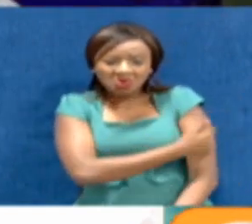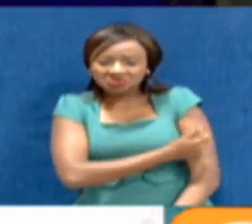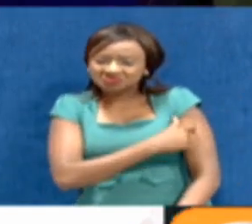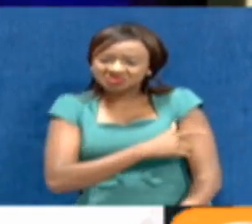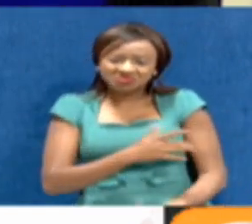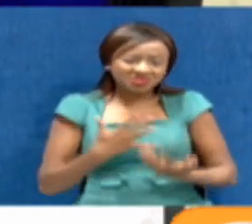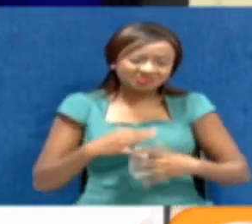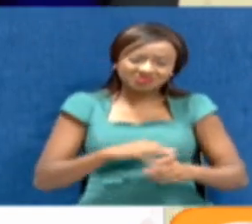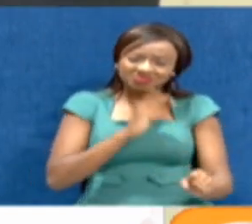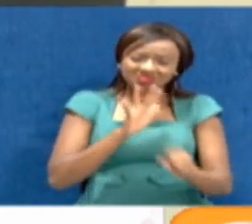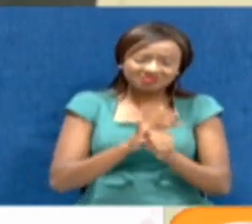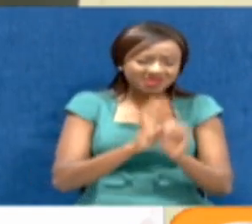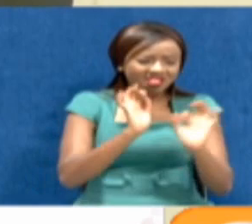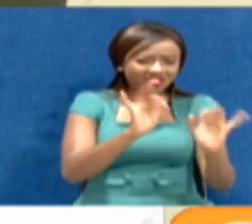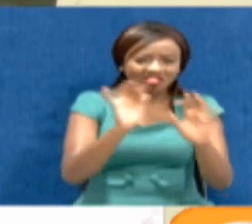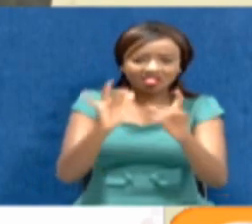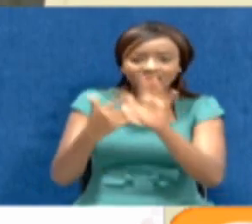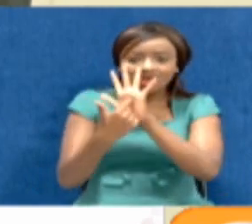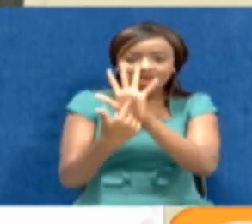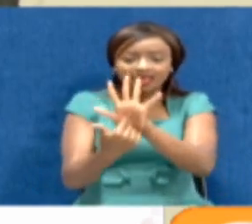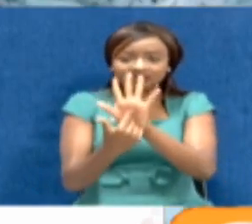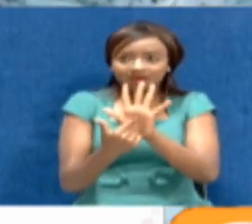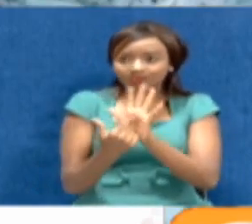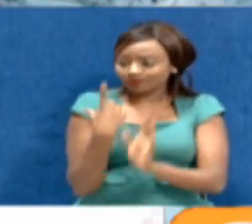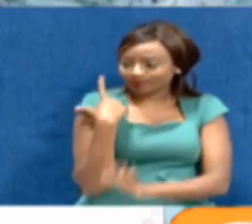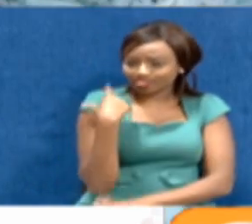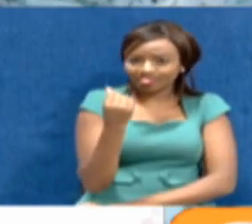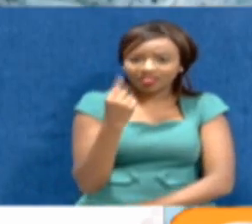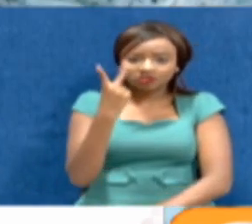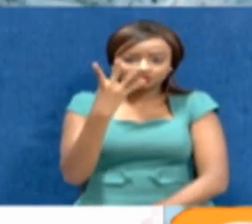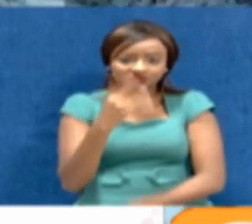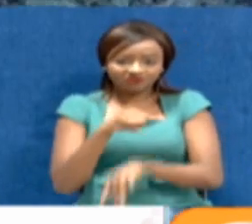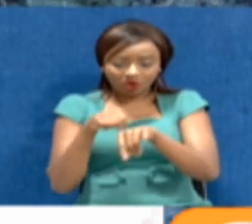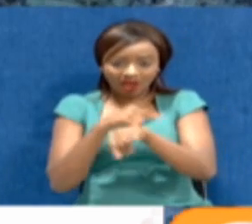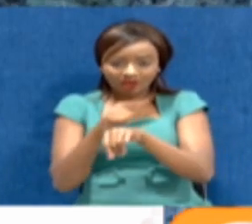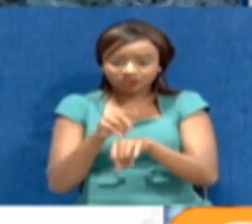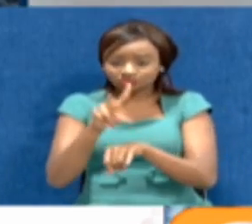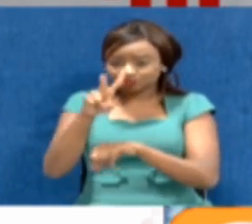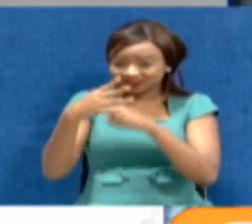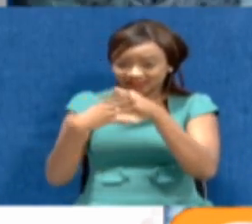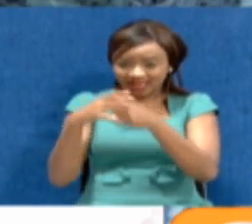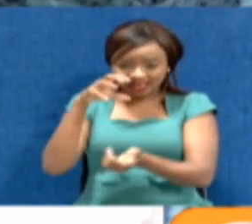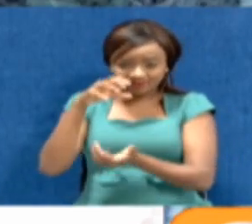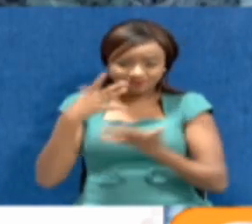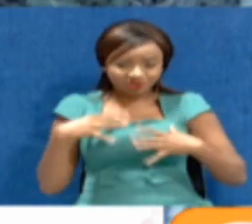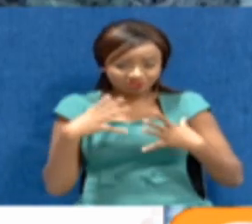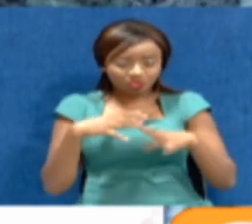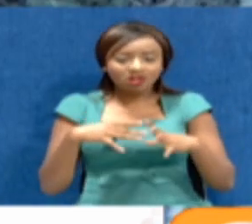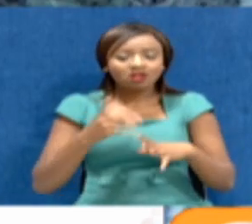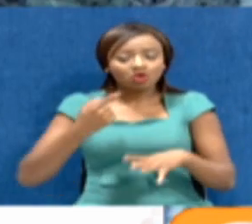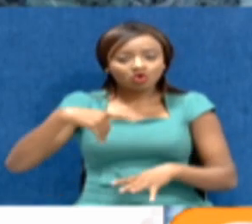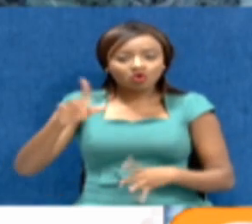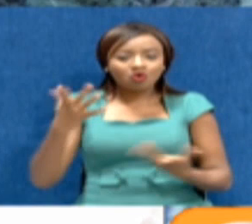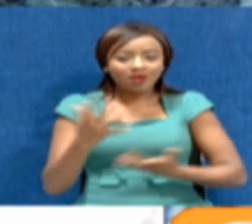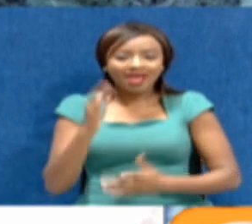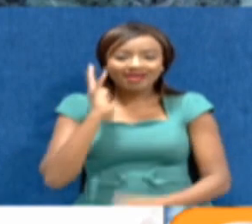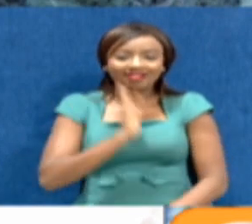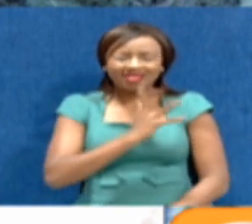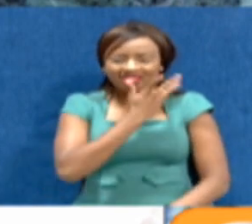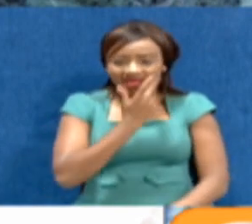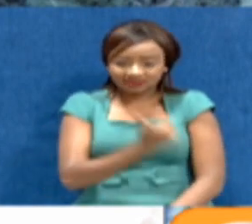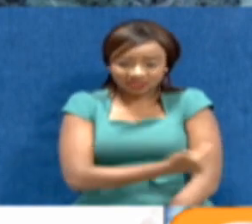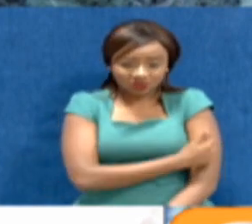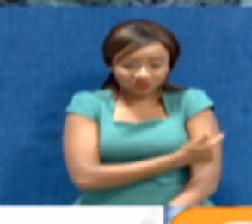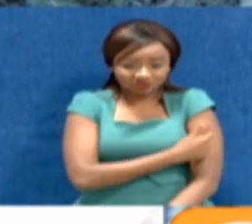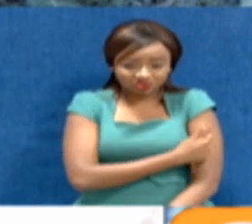admissions on the rise. For instance, in the last 24 hours, 29 COVID-19 patients were taken into Kenyatta